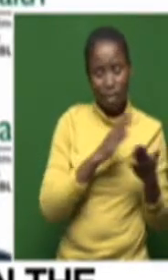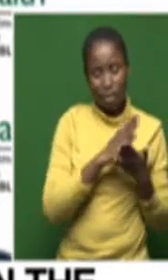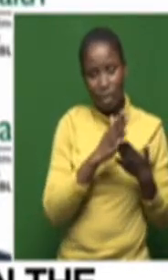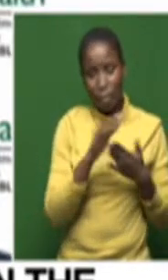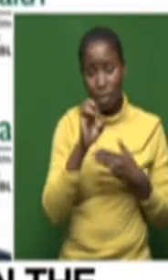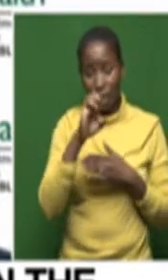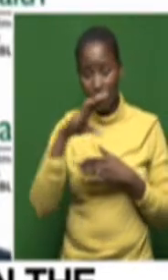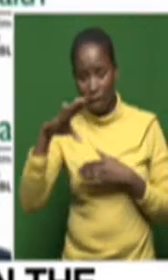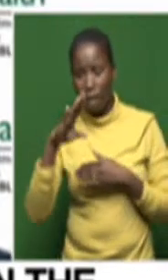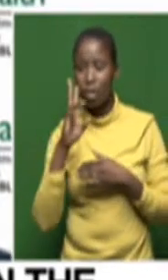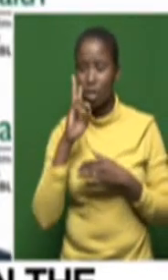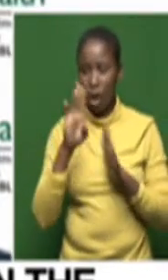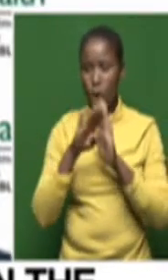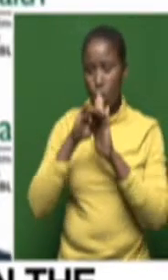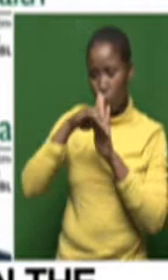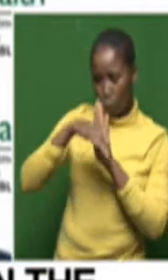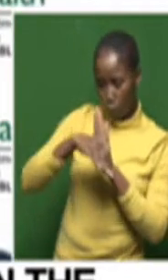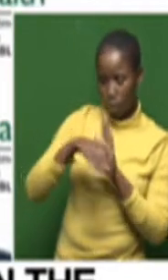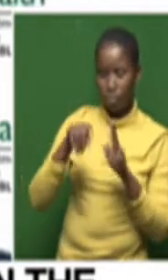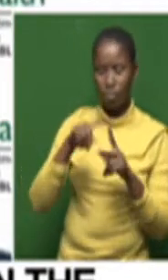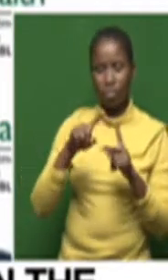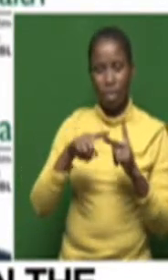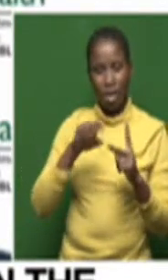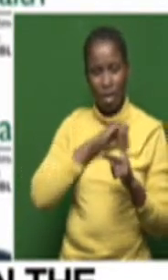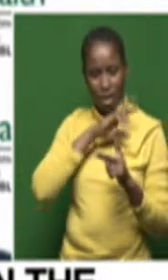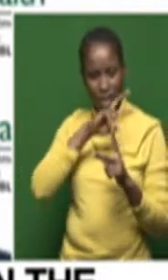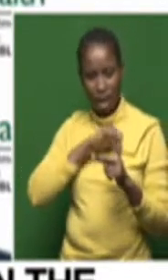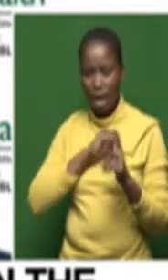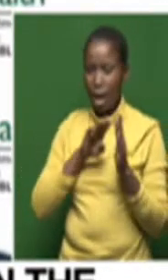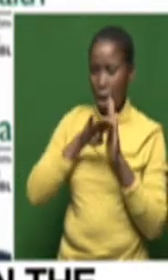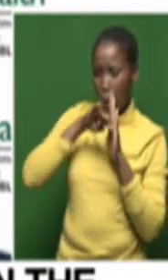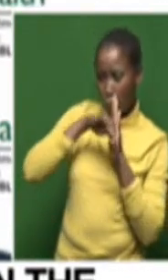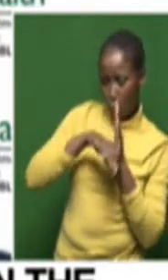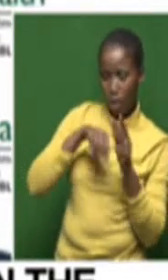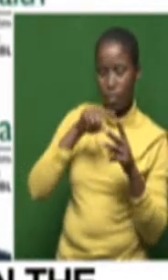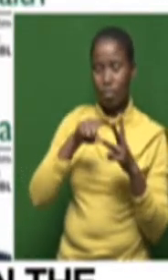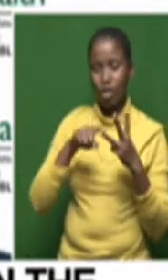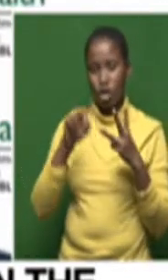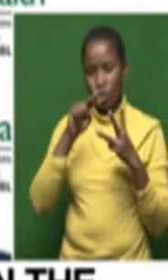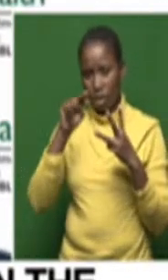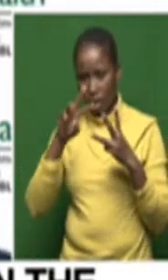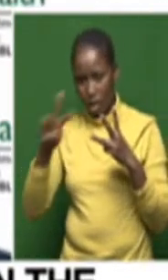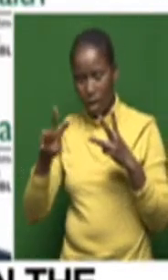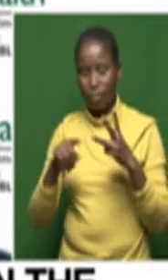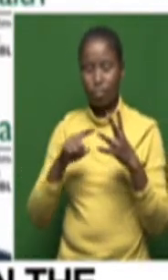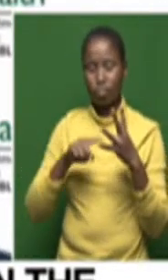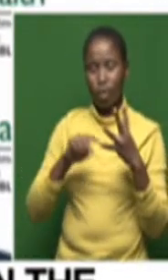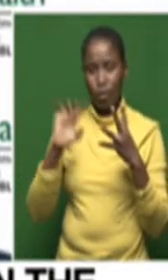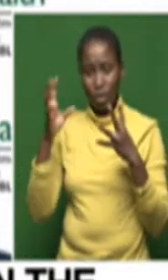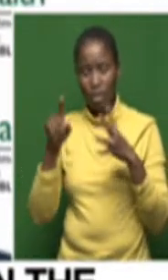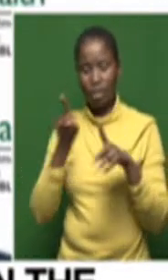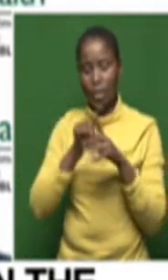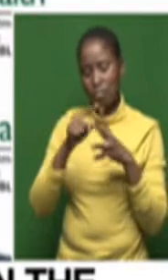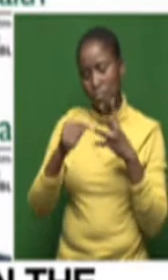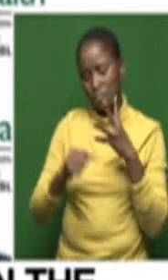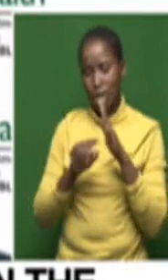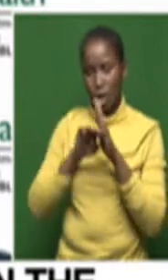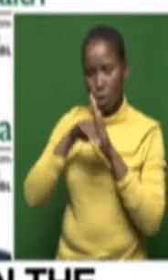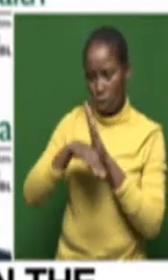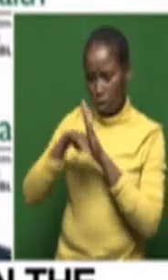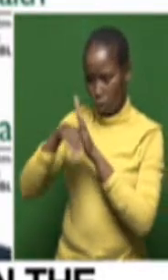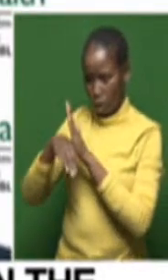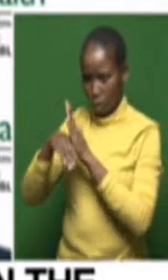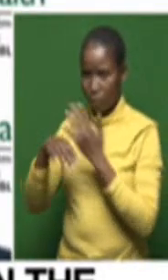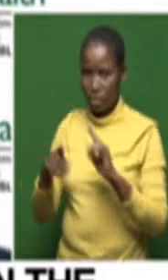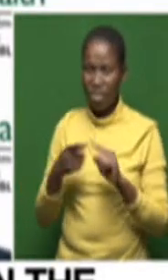Eastern Cape, in KZN, in Northern Cape, and also in the Free State over the last 7 days.